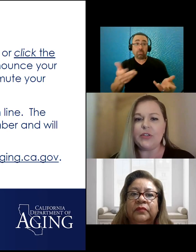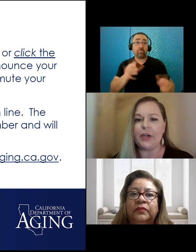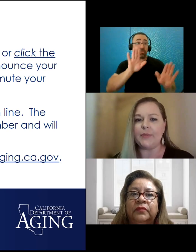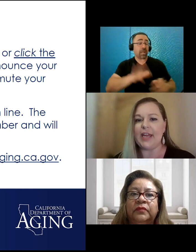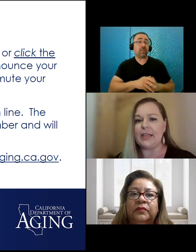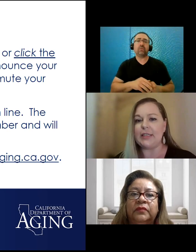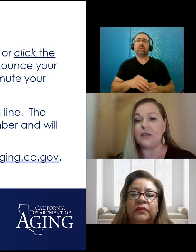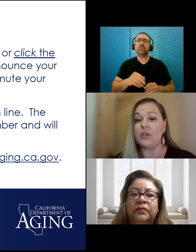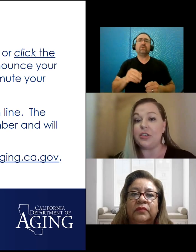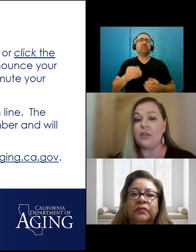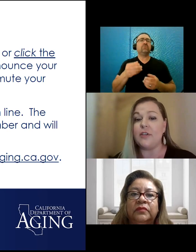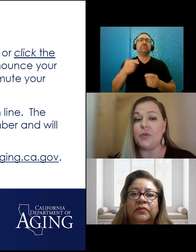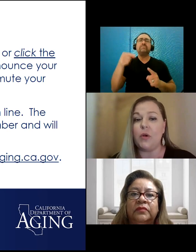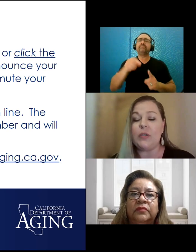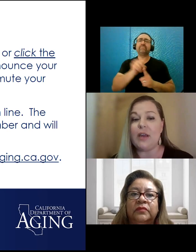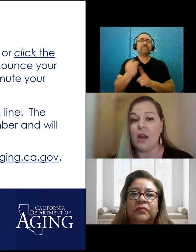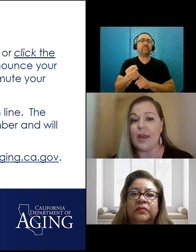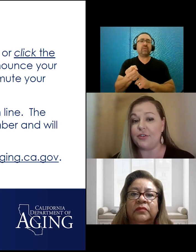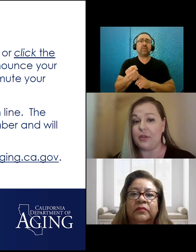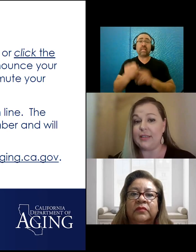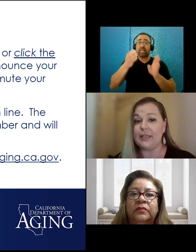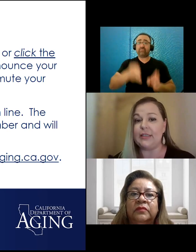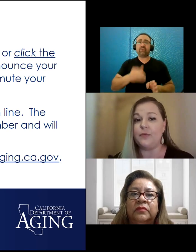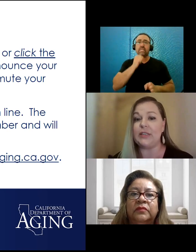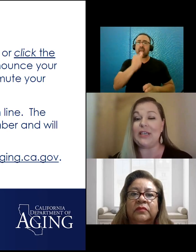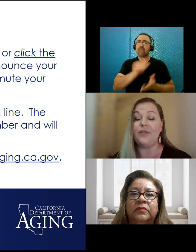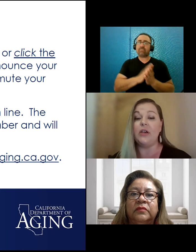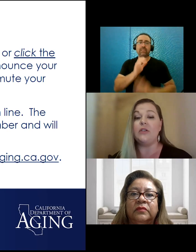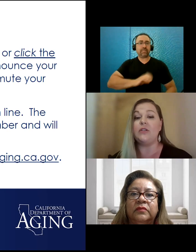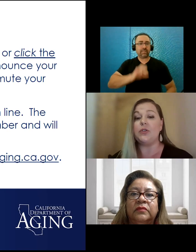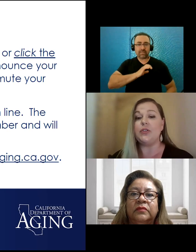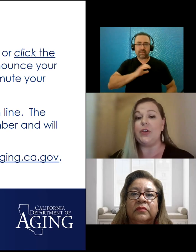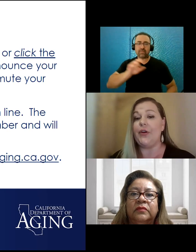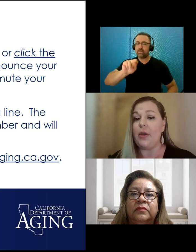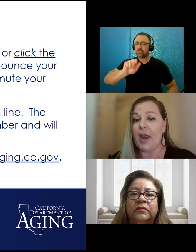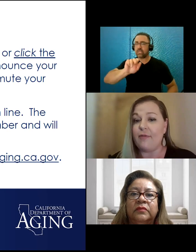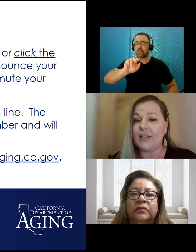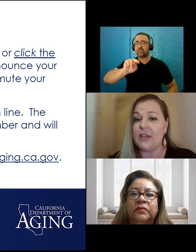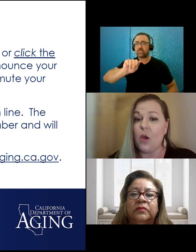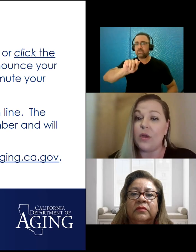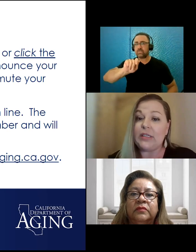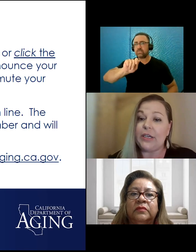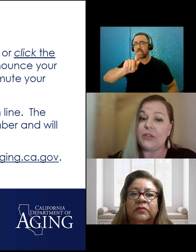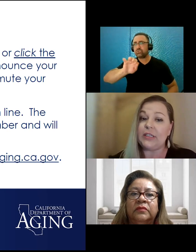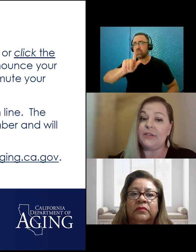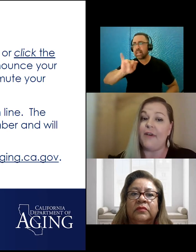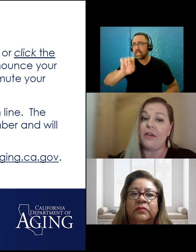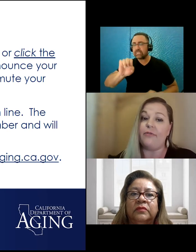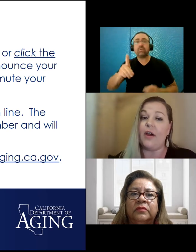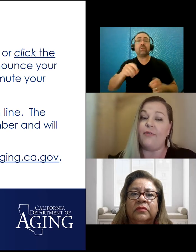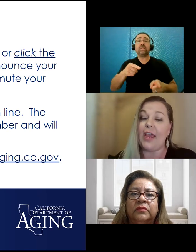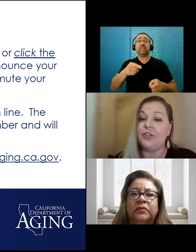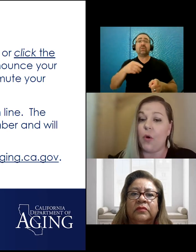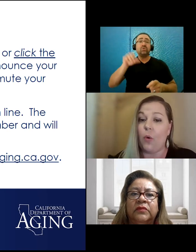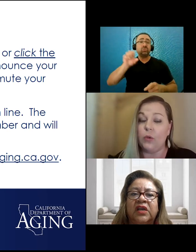there certain circumstances in which an individual who's not naturalized citizen receive Social Security benefits once they're